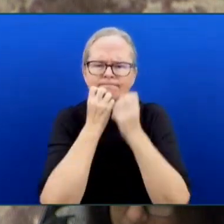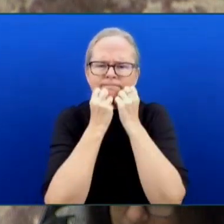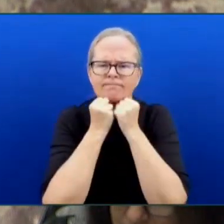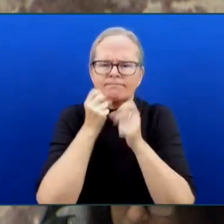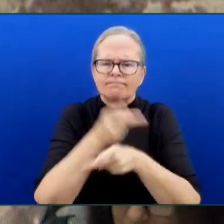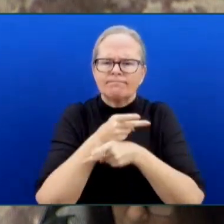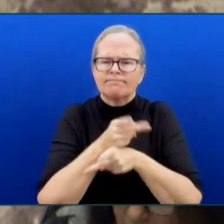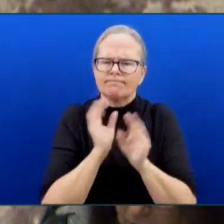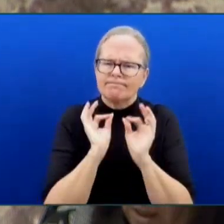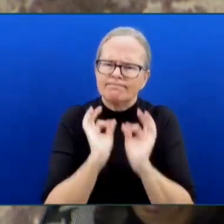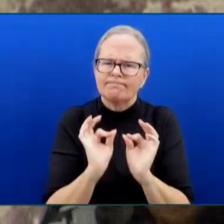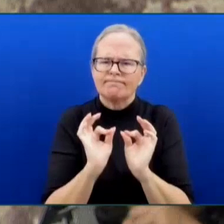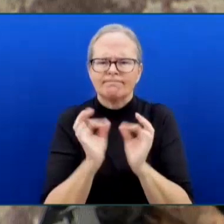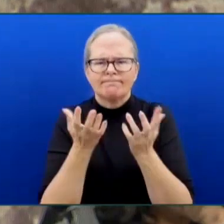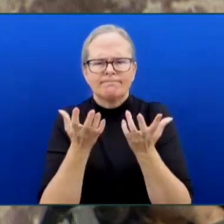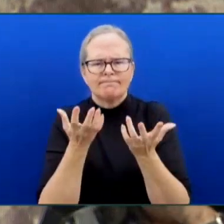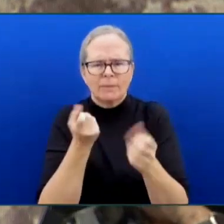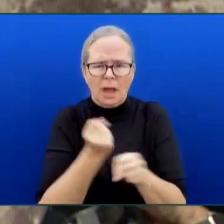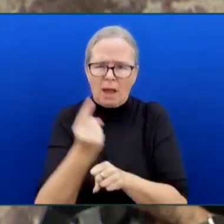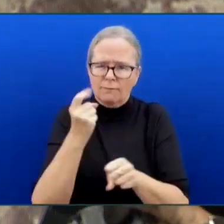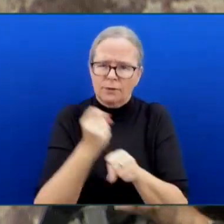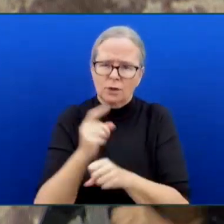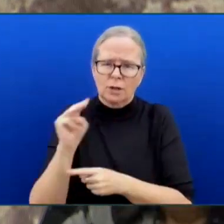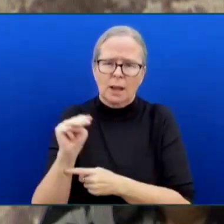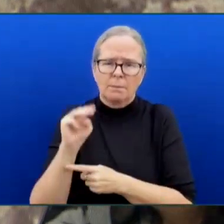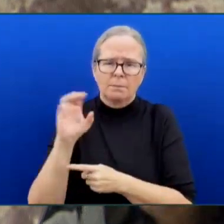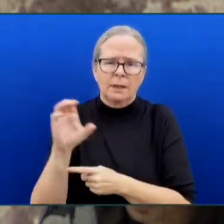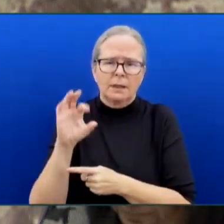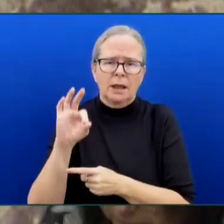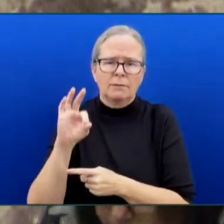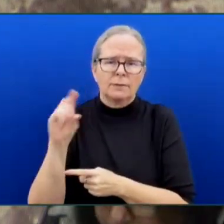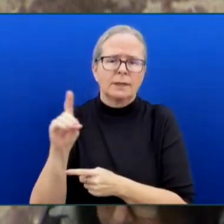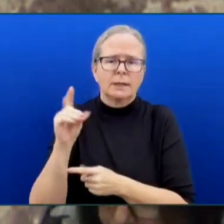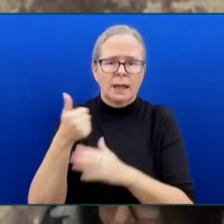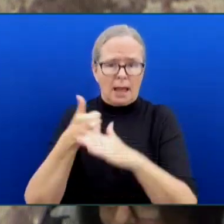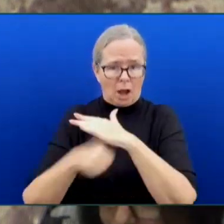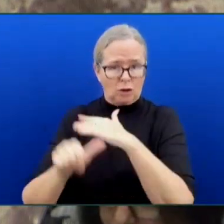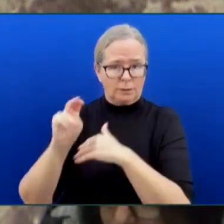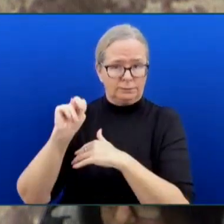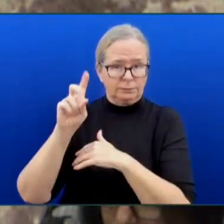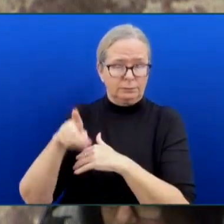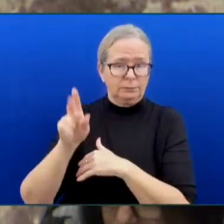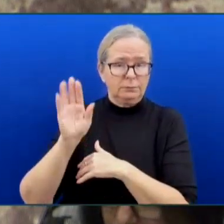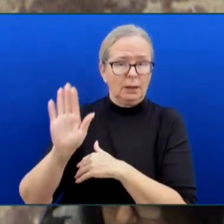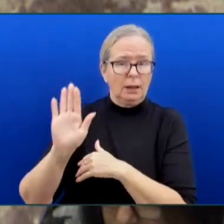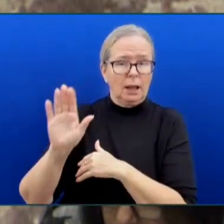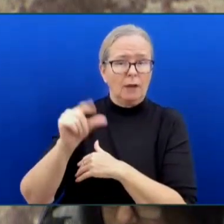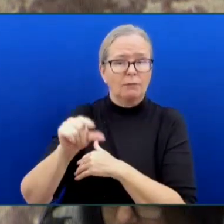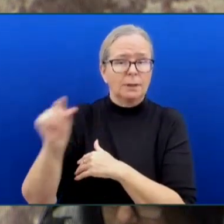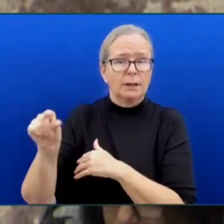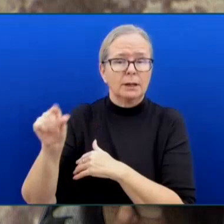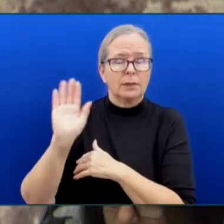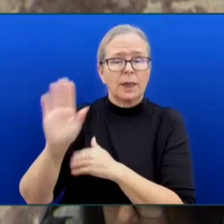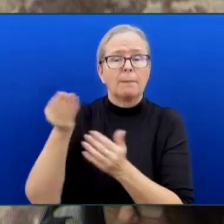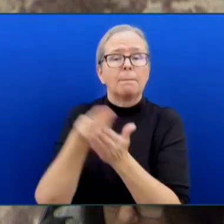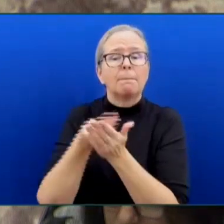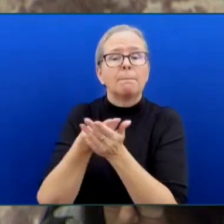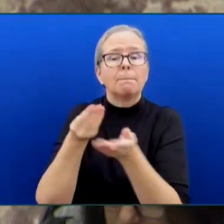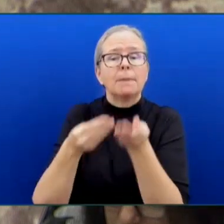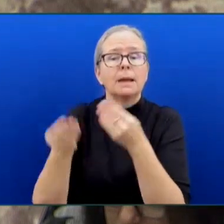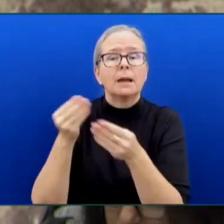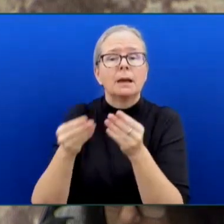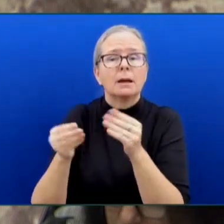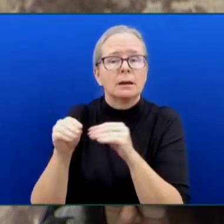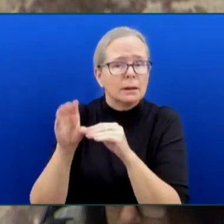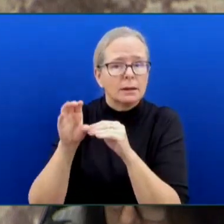the NDP government has seen an increase in its budget, Honourable Speaker. We're supporting young people and diverting them away from the highway